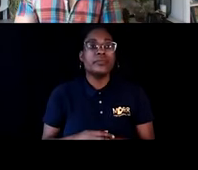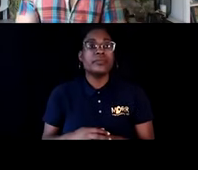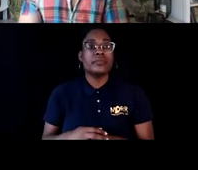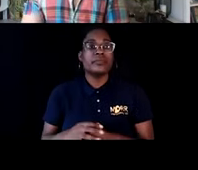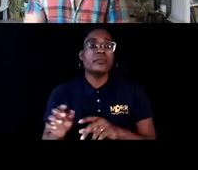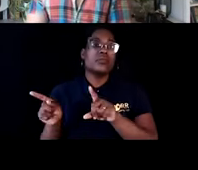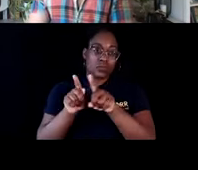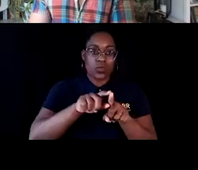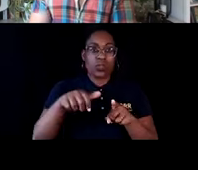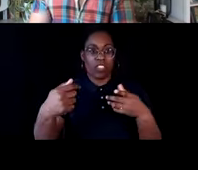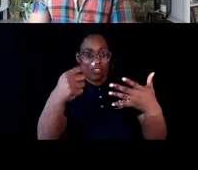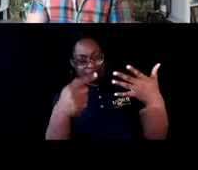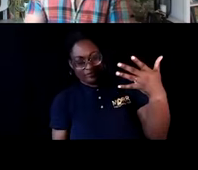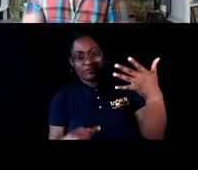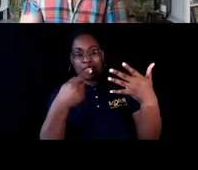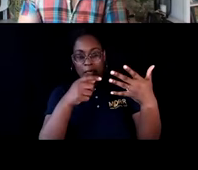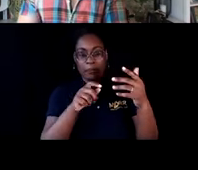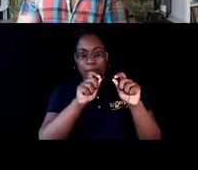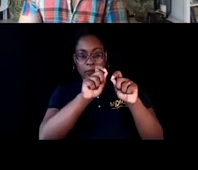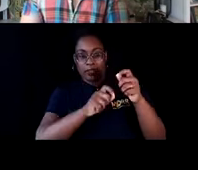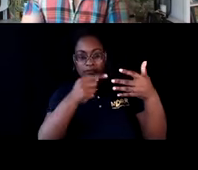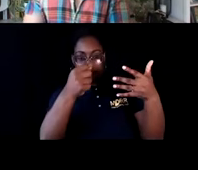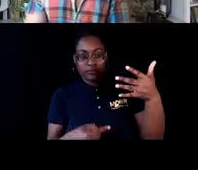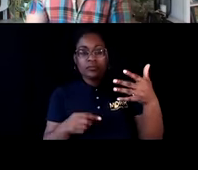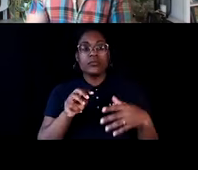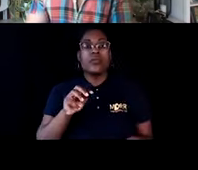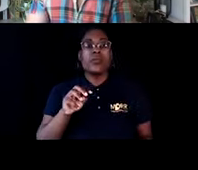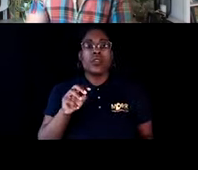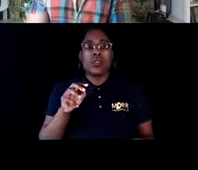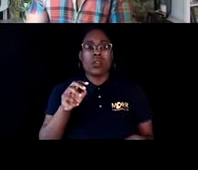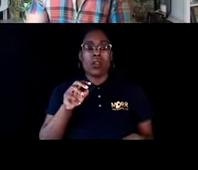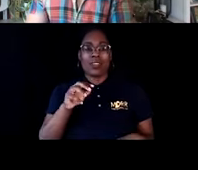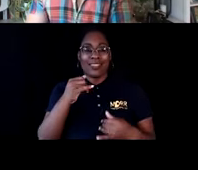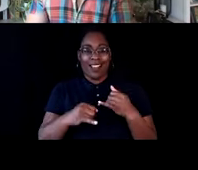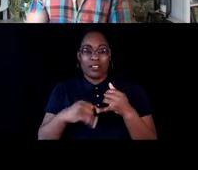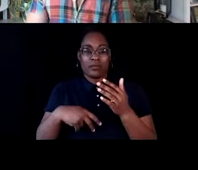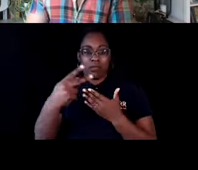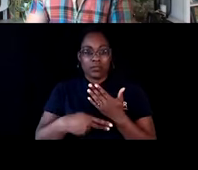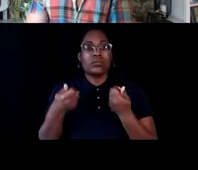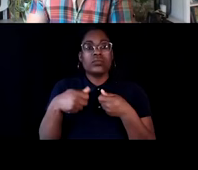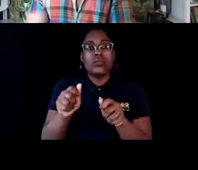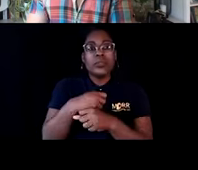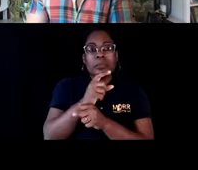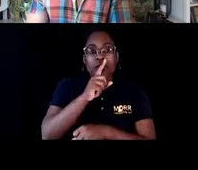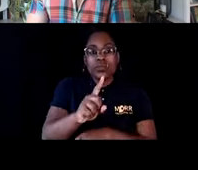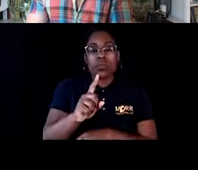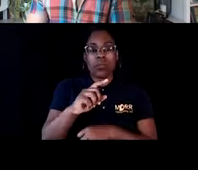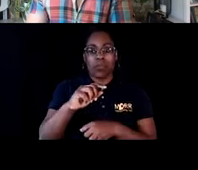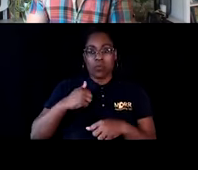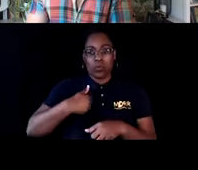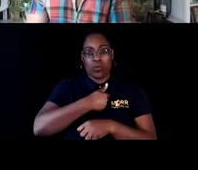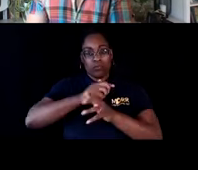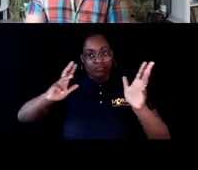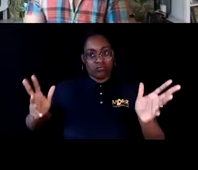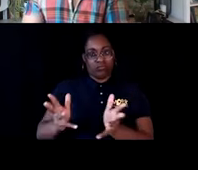effort that really tries to imagine a world where everyone is liberated, where everyone is free,